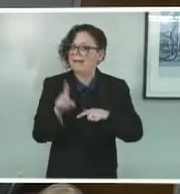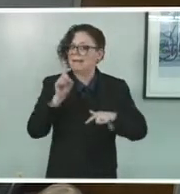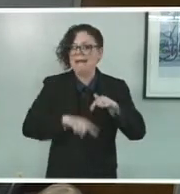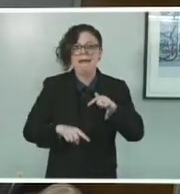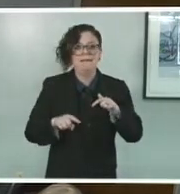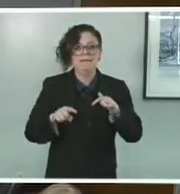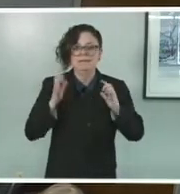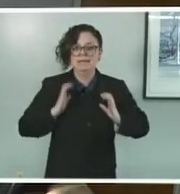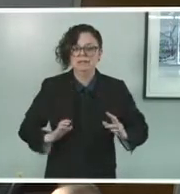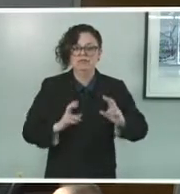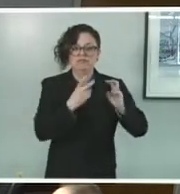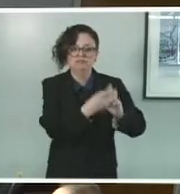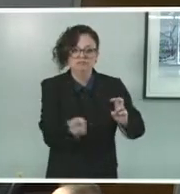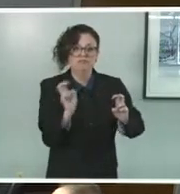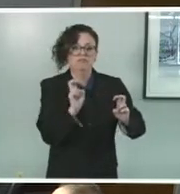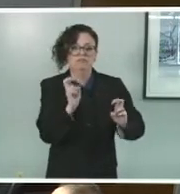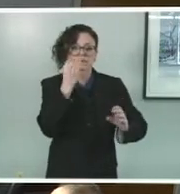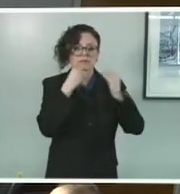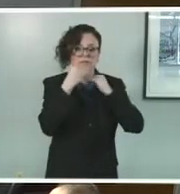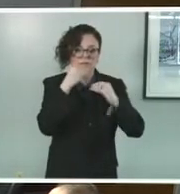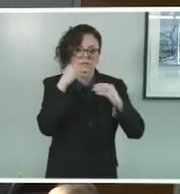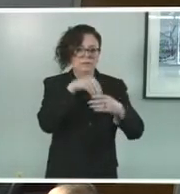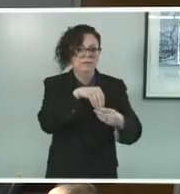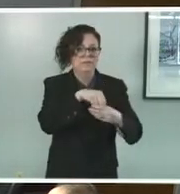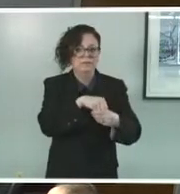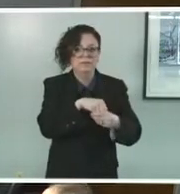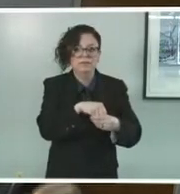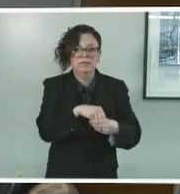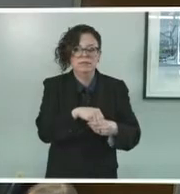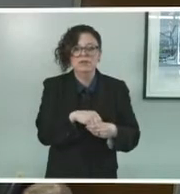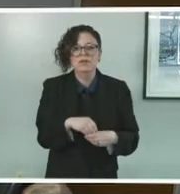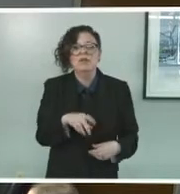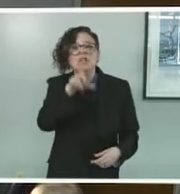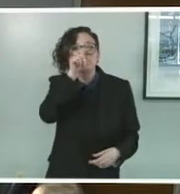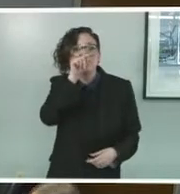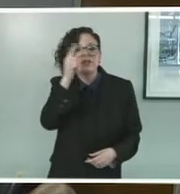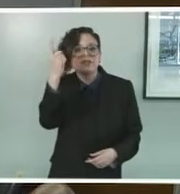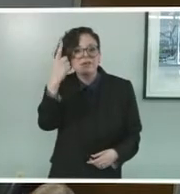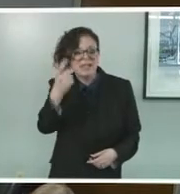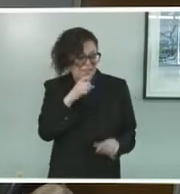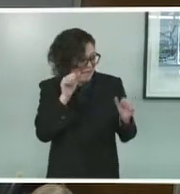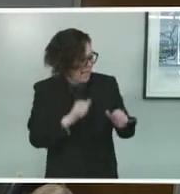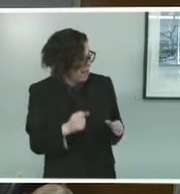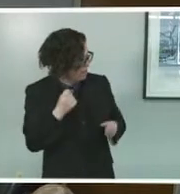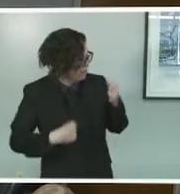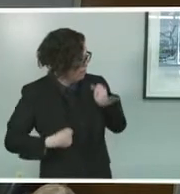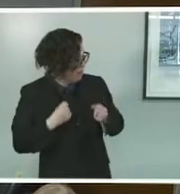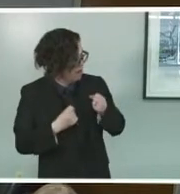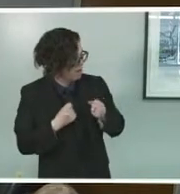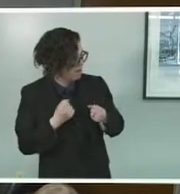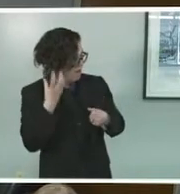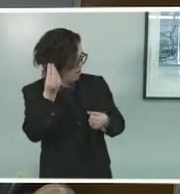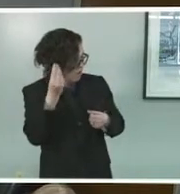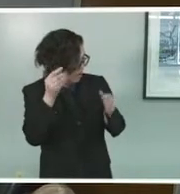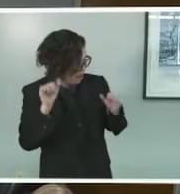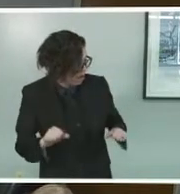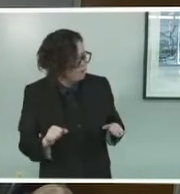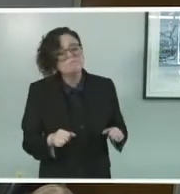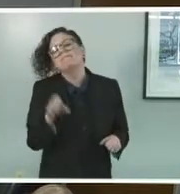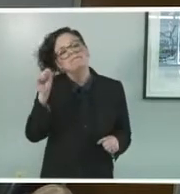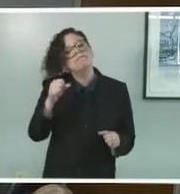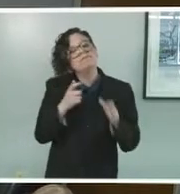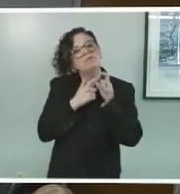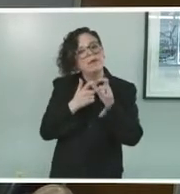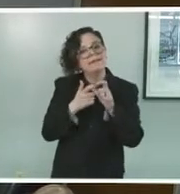Larry, someone asked on Twitter if they can go running, Yes. outdoor exercise. Here's a general